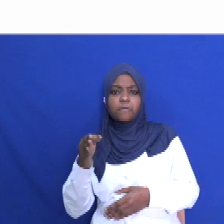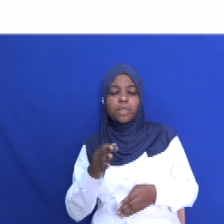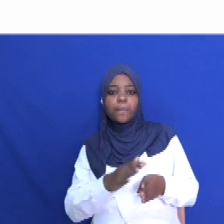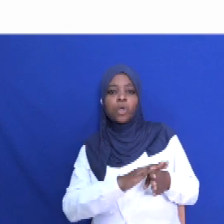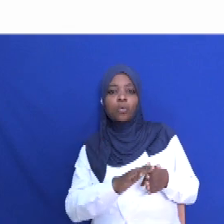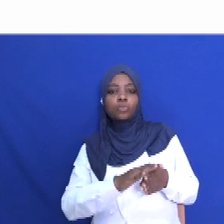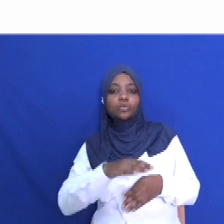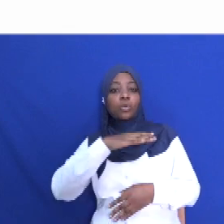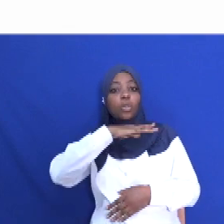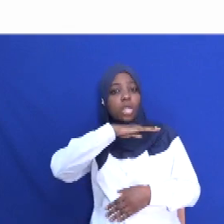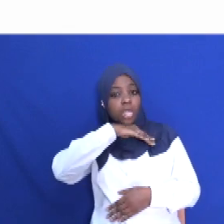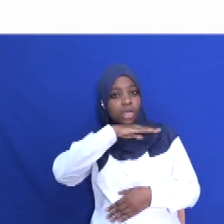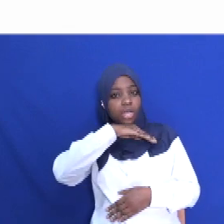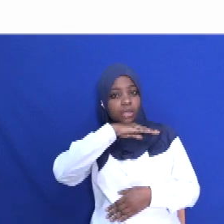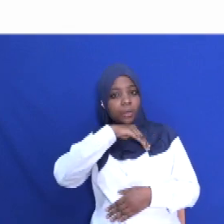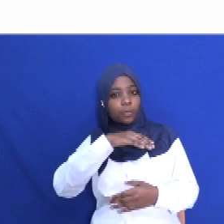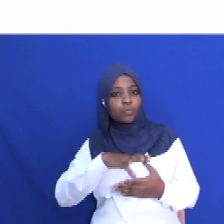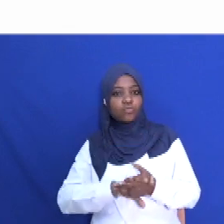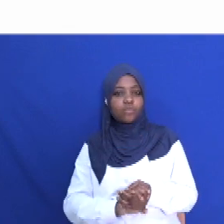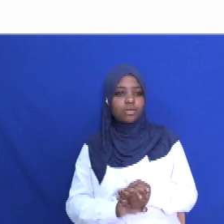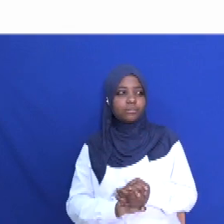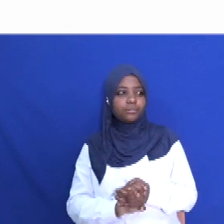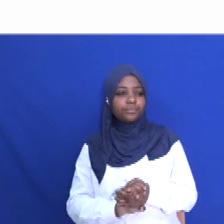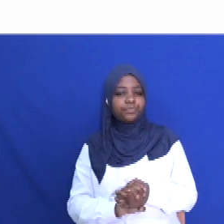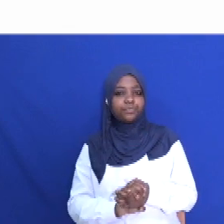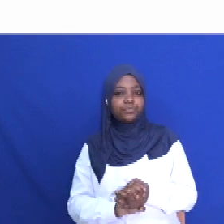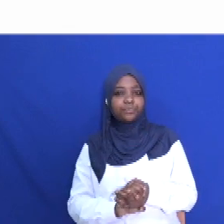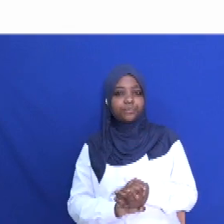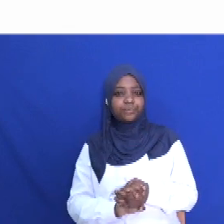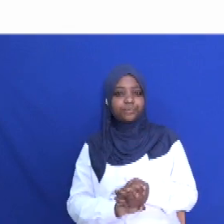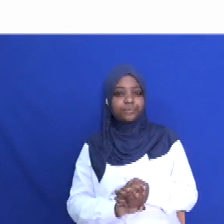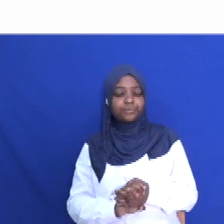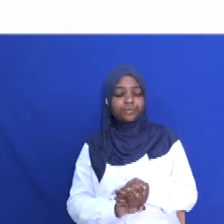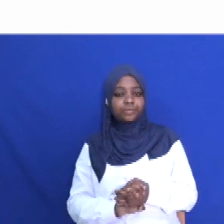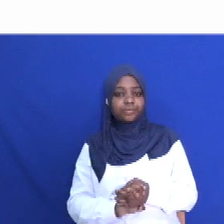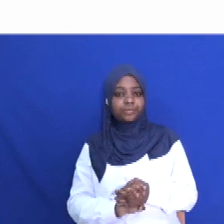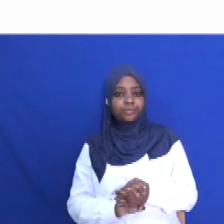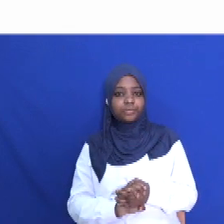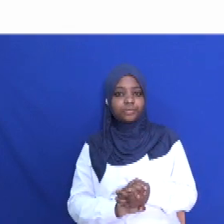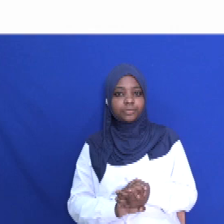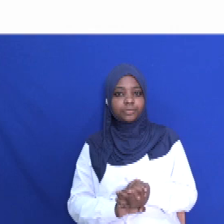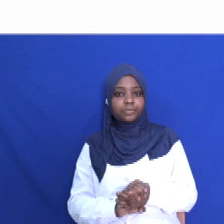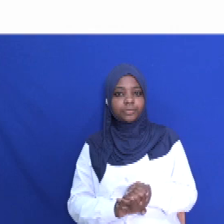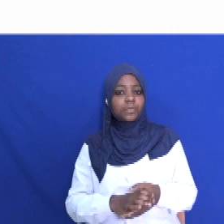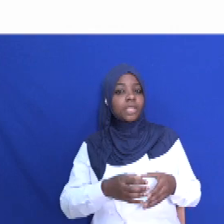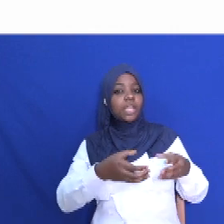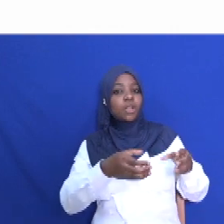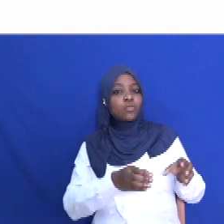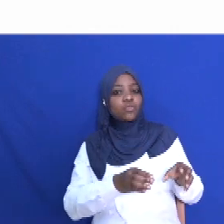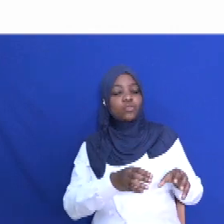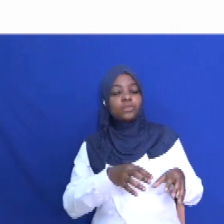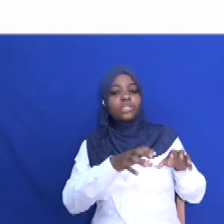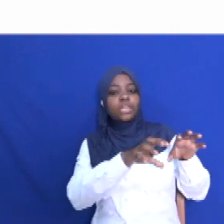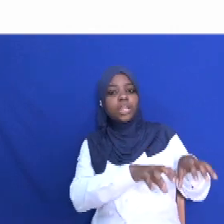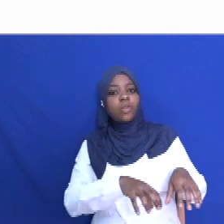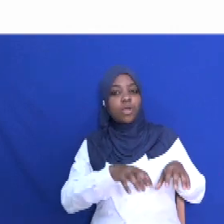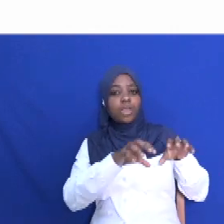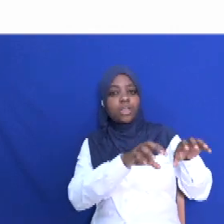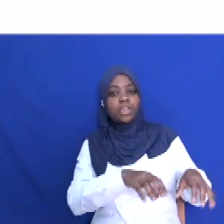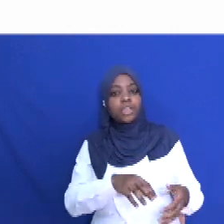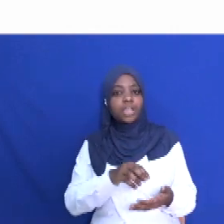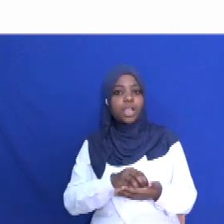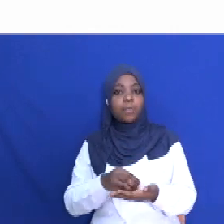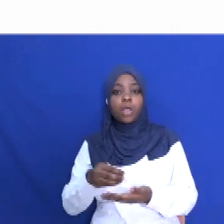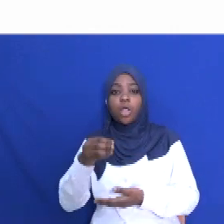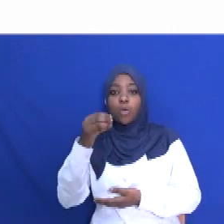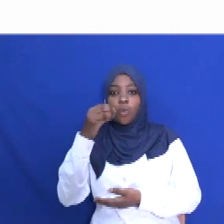is a carnivorous animal. The dog is a carnivorous animal because the dog